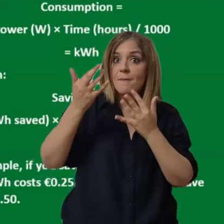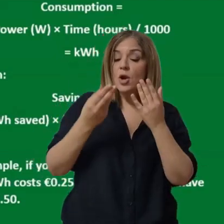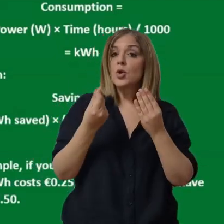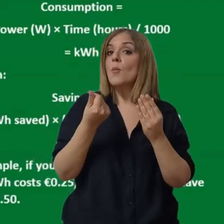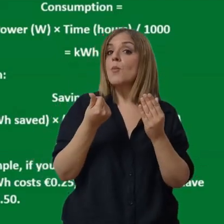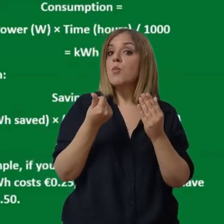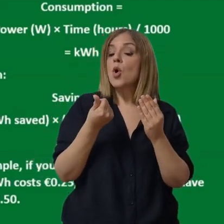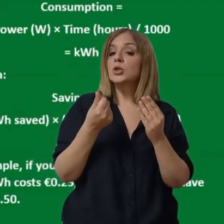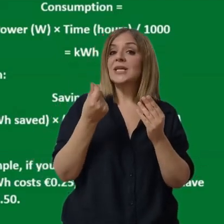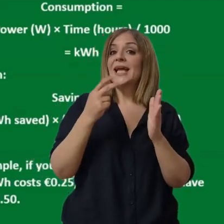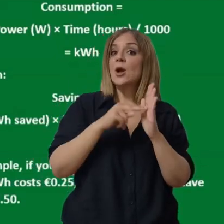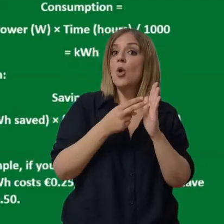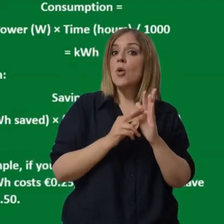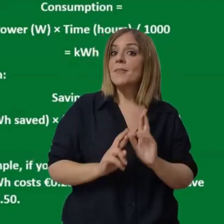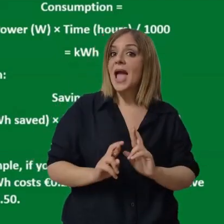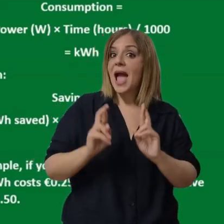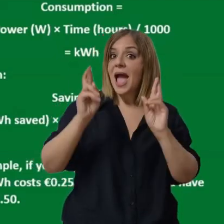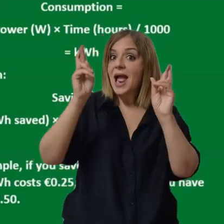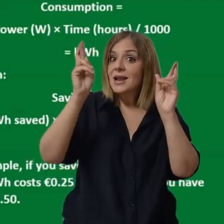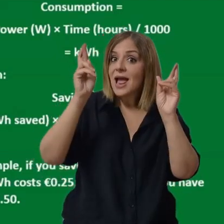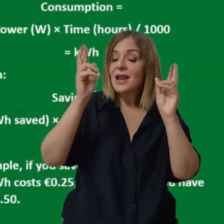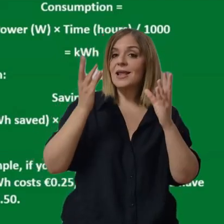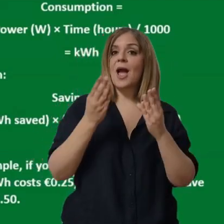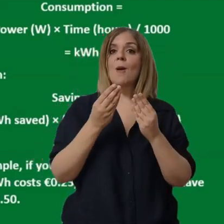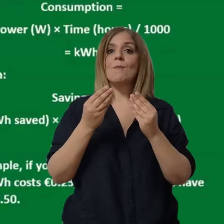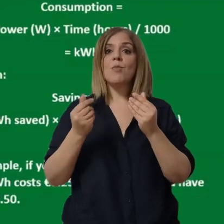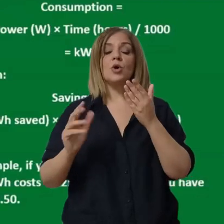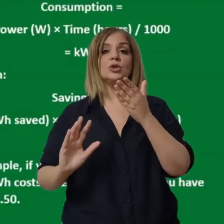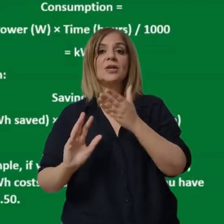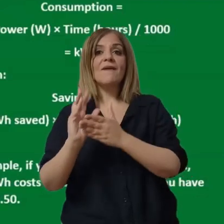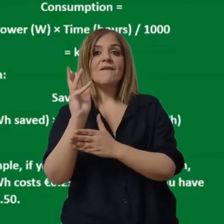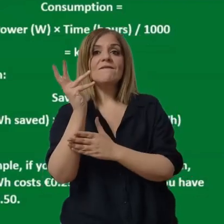save energy and how to improve